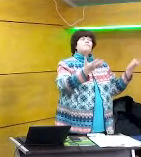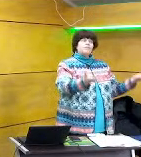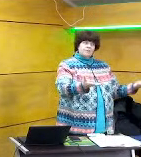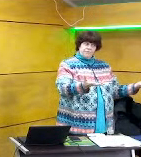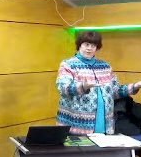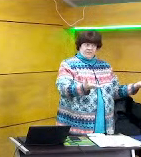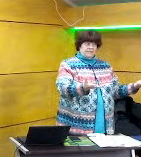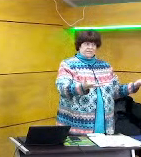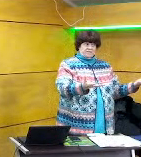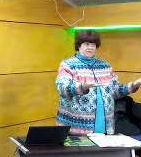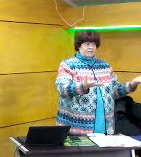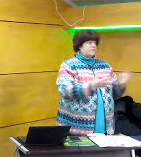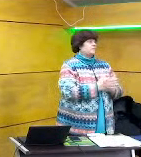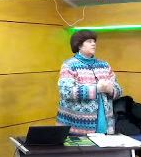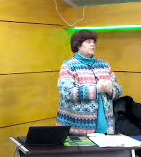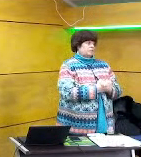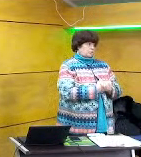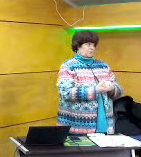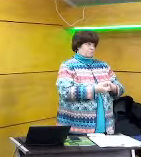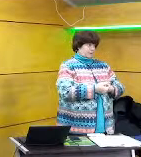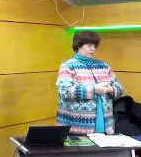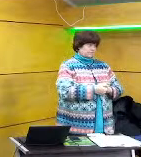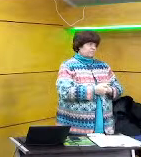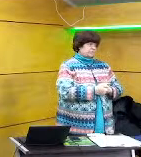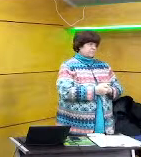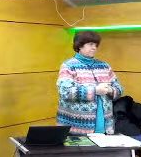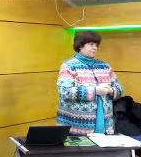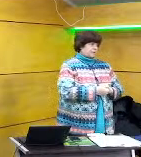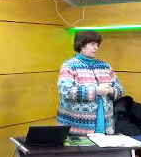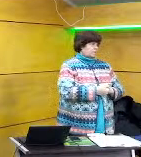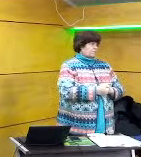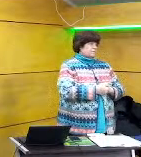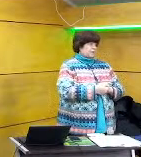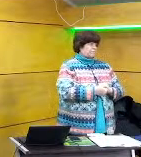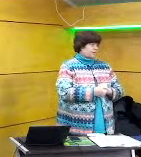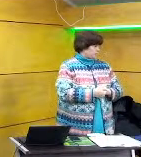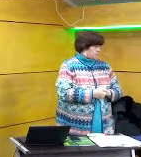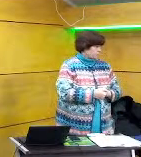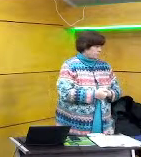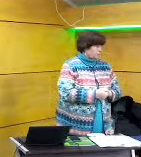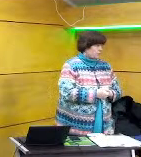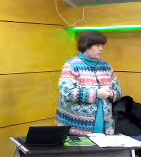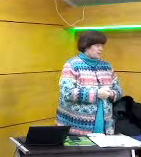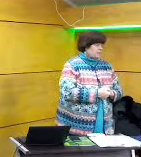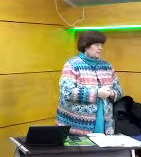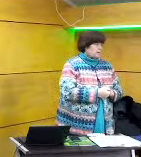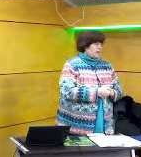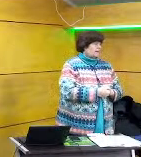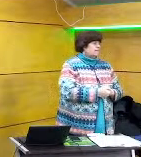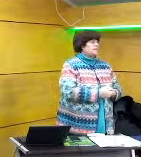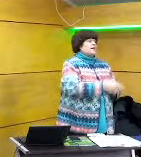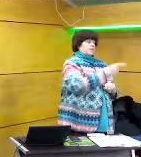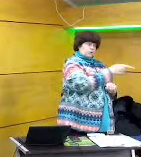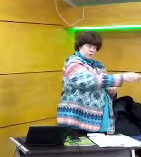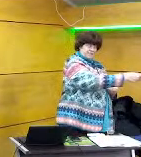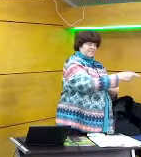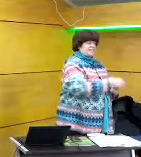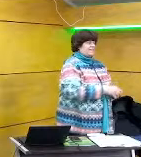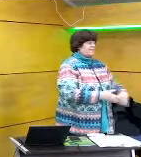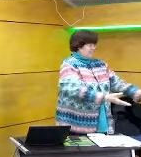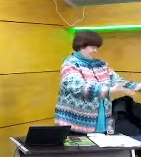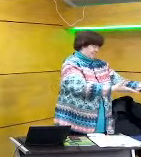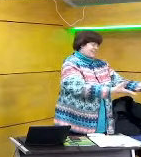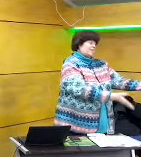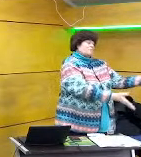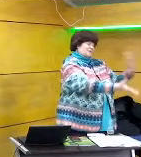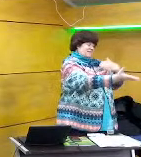is very, very easy to be a part of and volunteer for. And